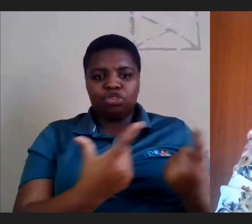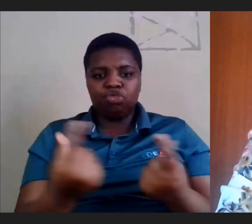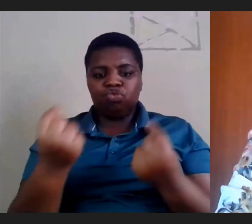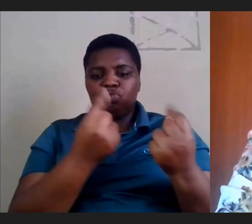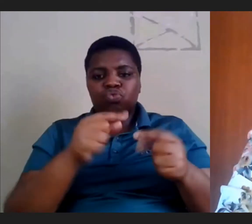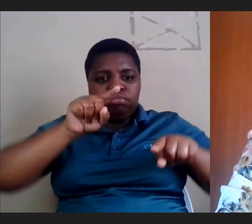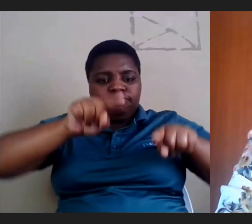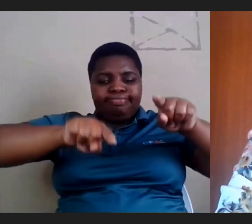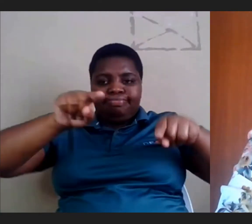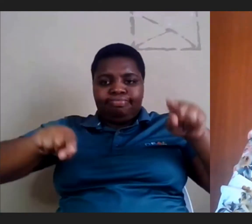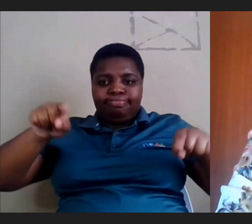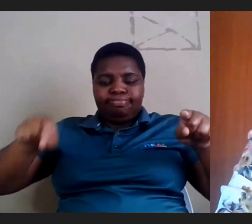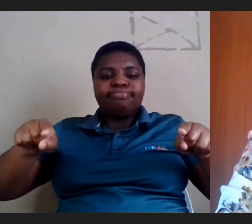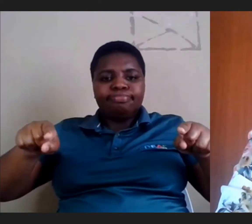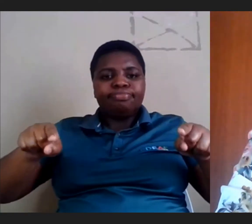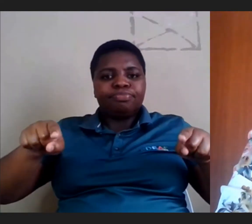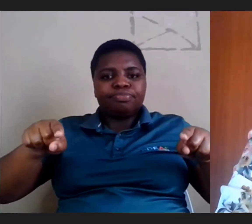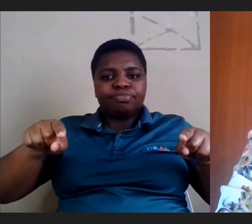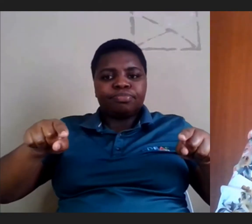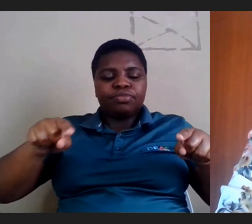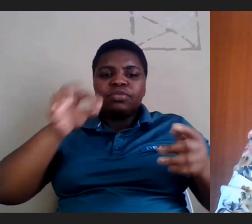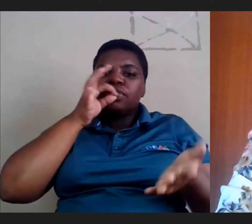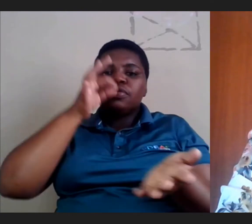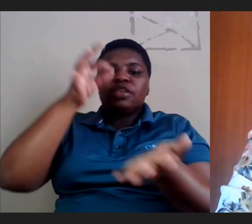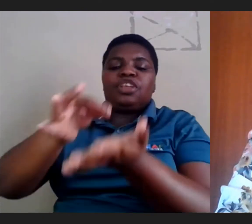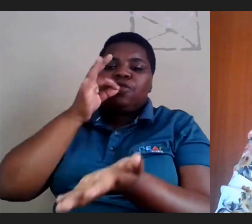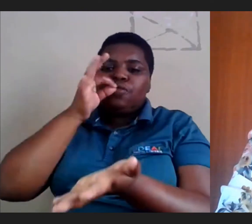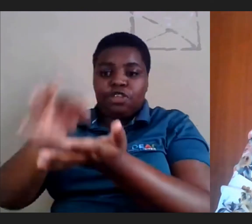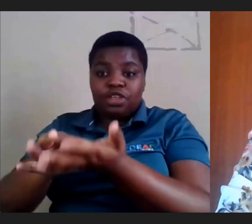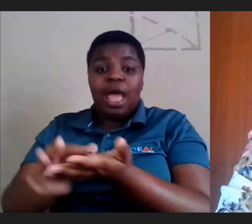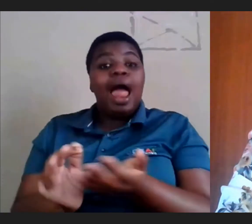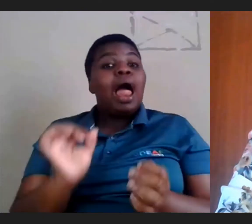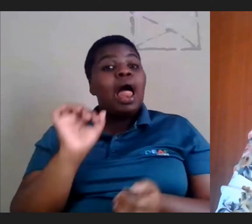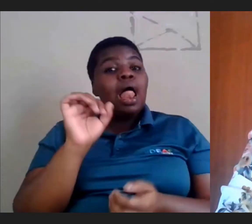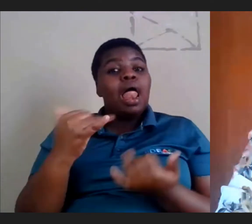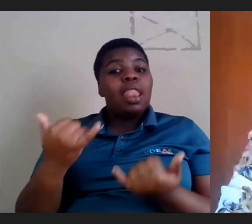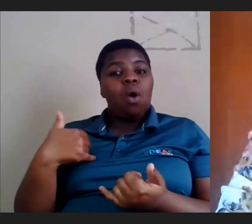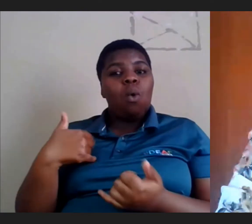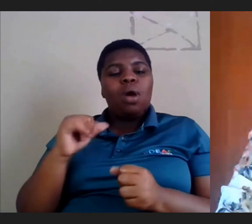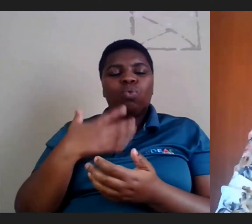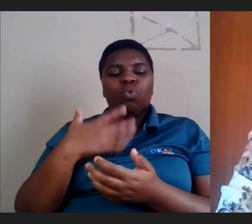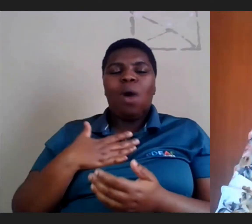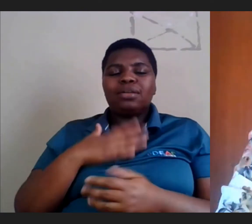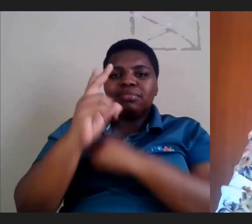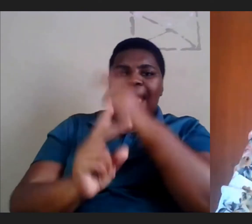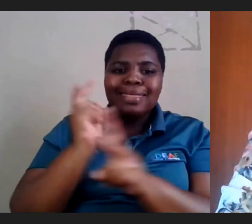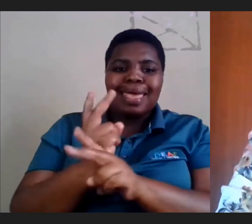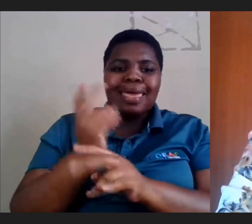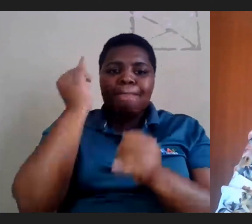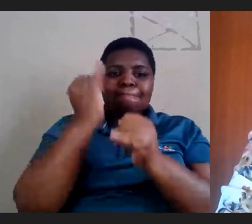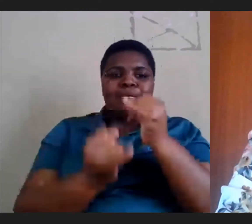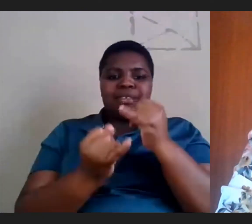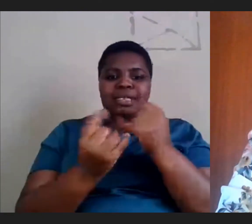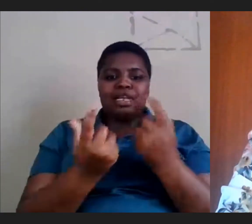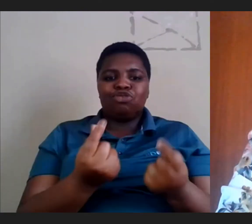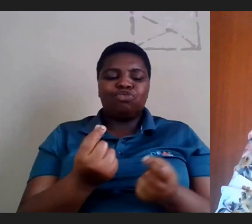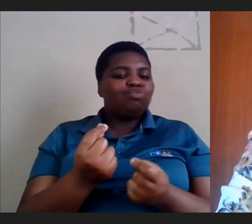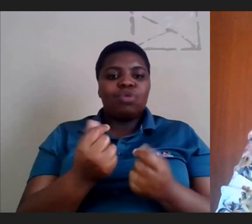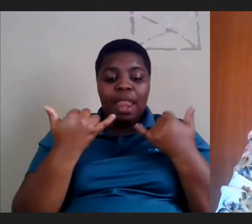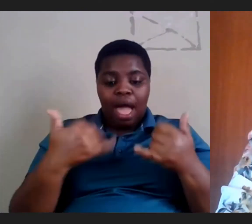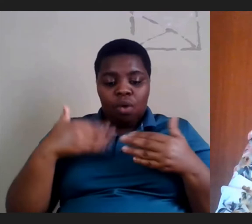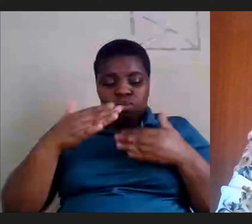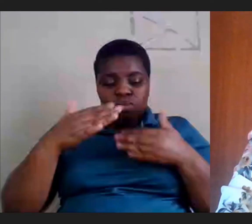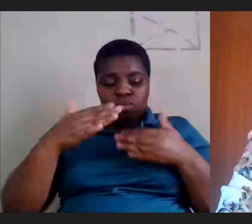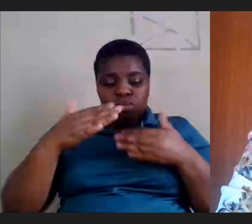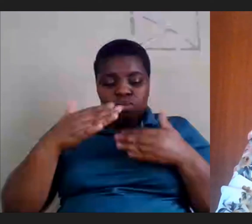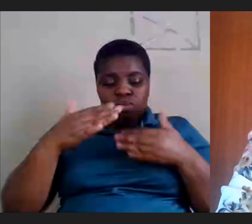various regulations, etc. And we want to avoid this, and therefore going forward, we're going